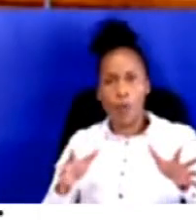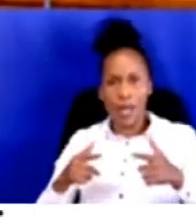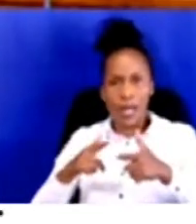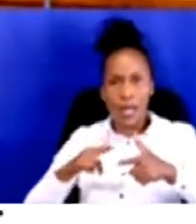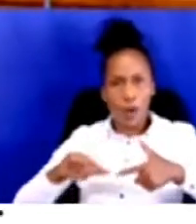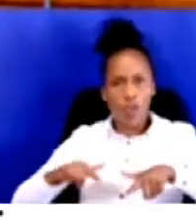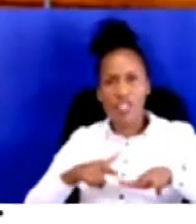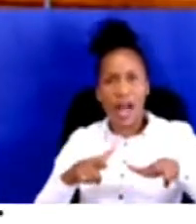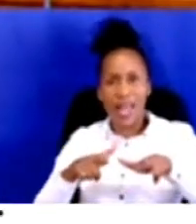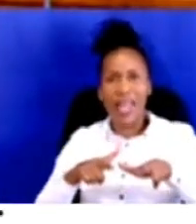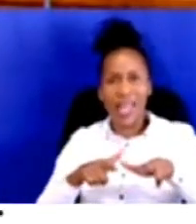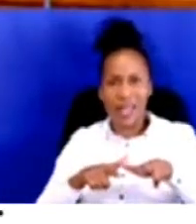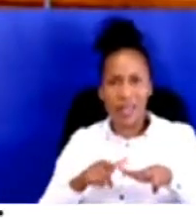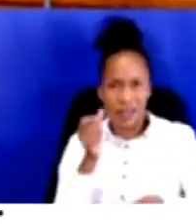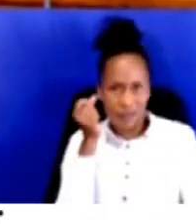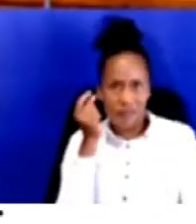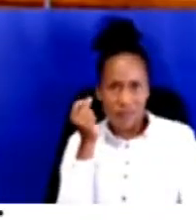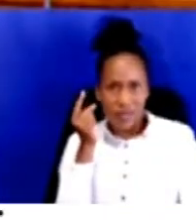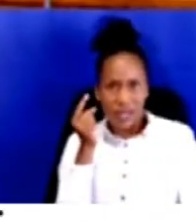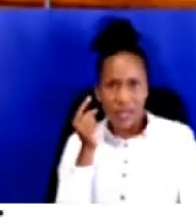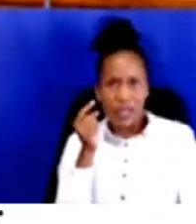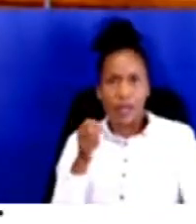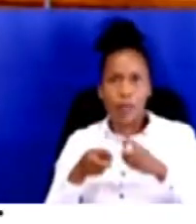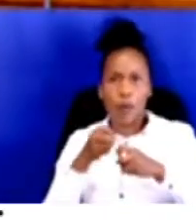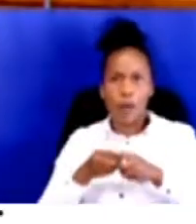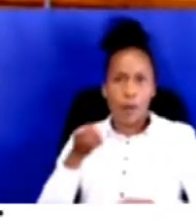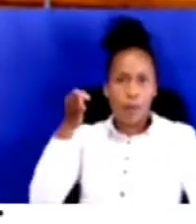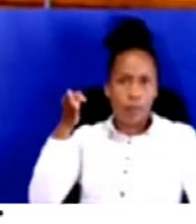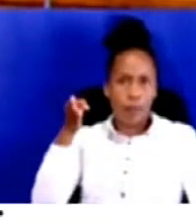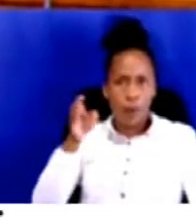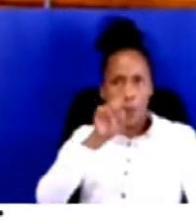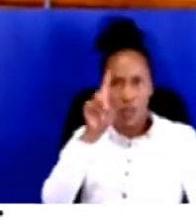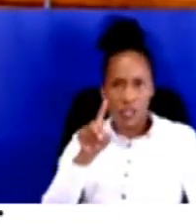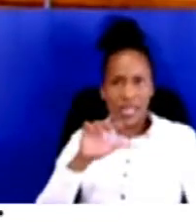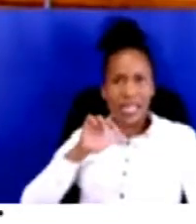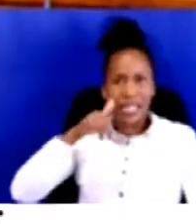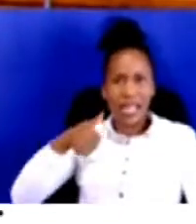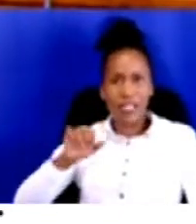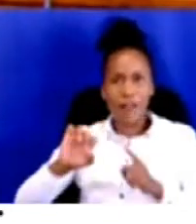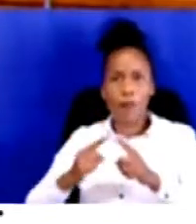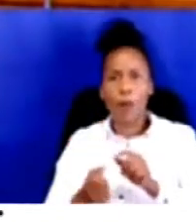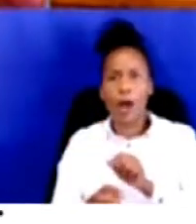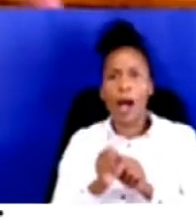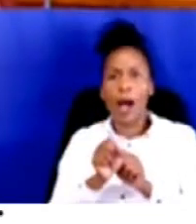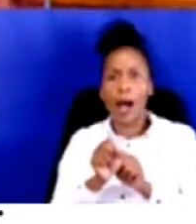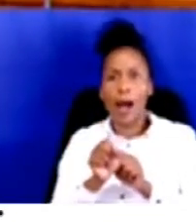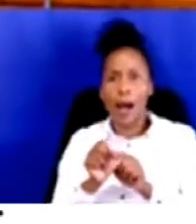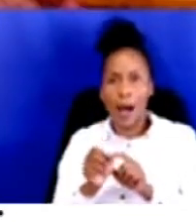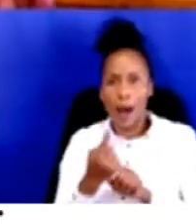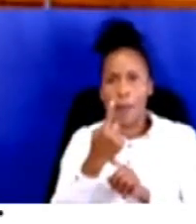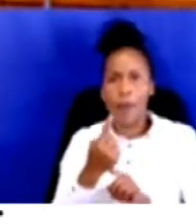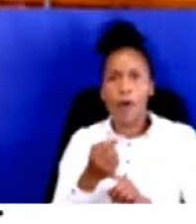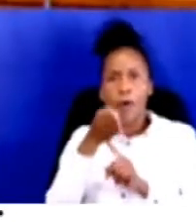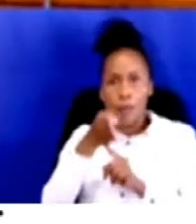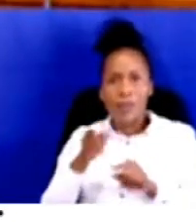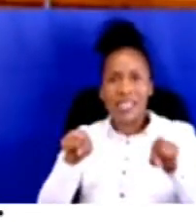making sense that when a province rises on a question, the next follow-up comes from the similar question but